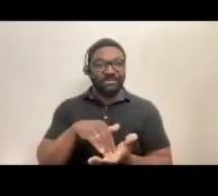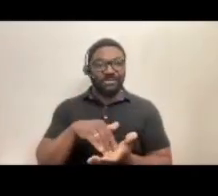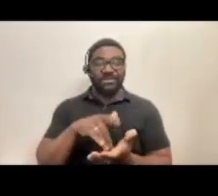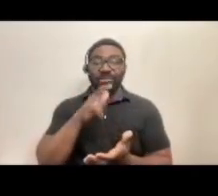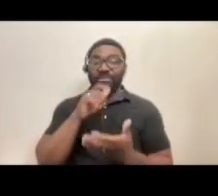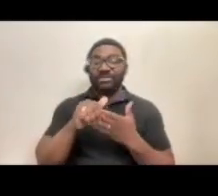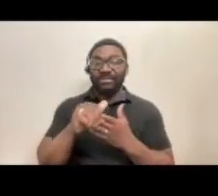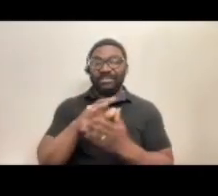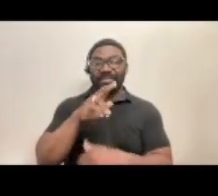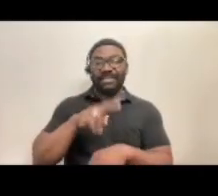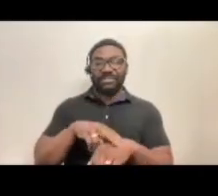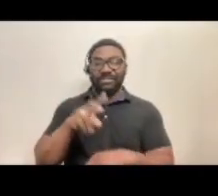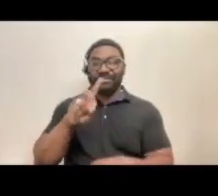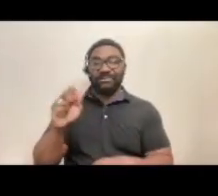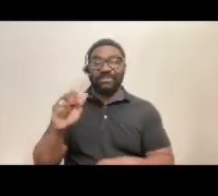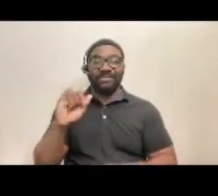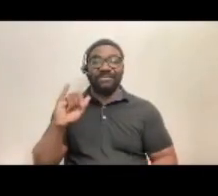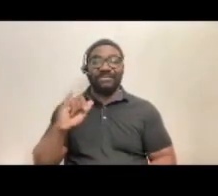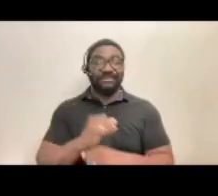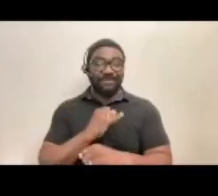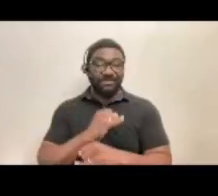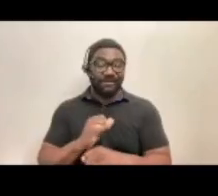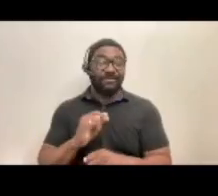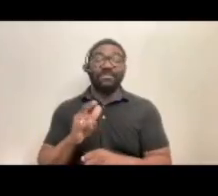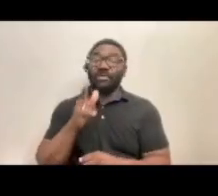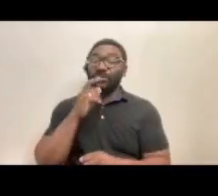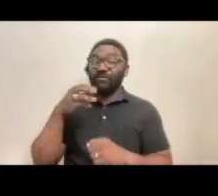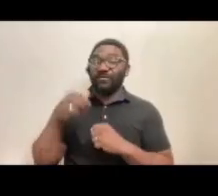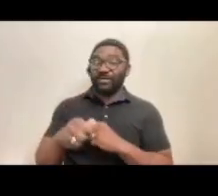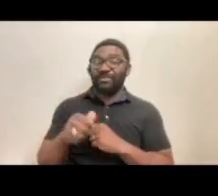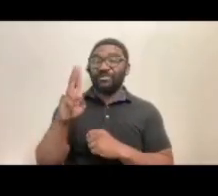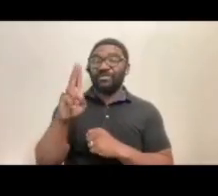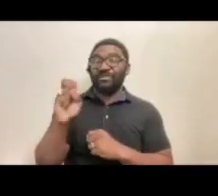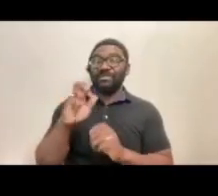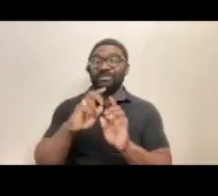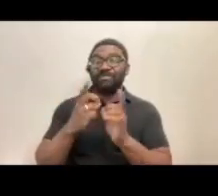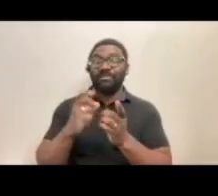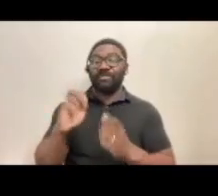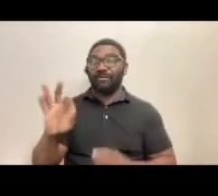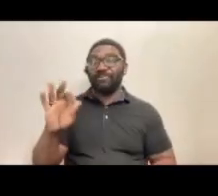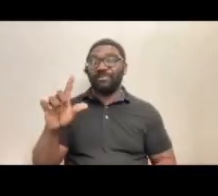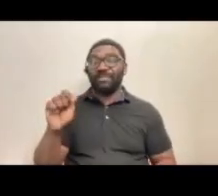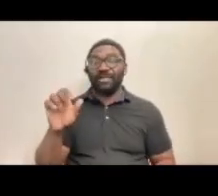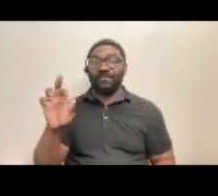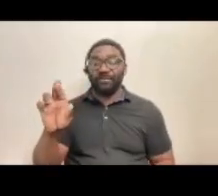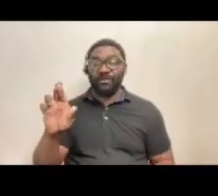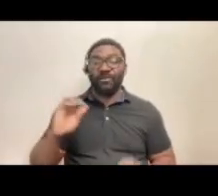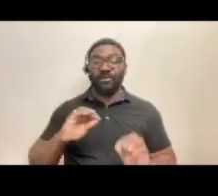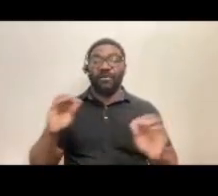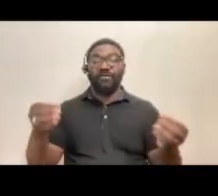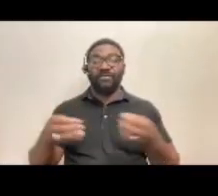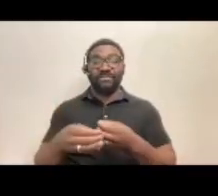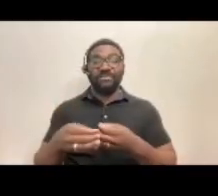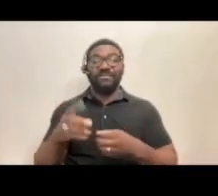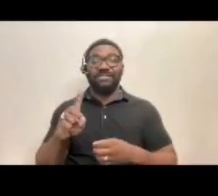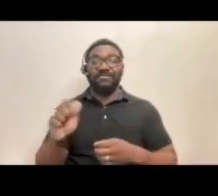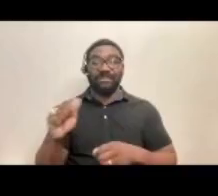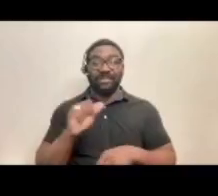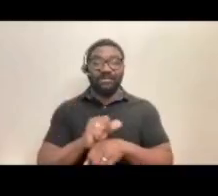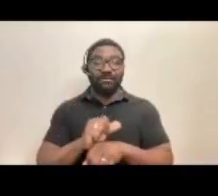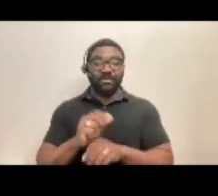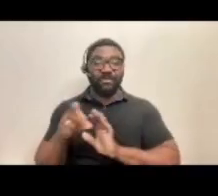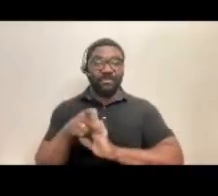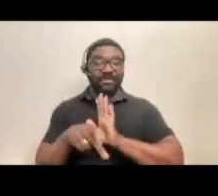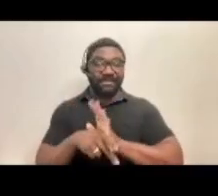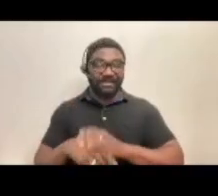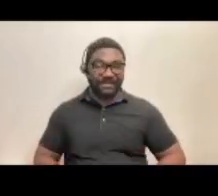National Disability Institute and funded by the U.S. Department of Labor's Office of Disability Employment Policy. Next